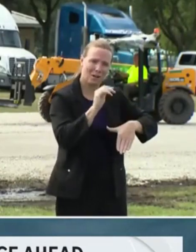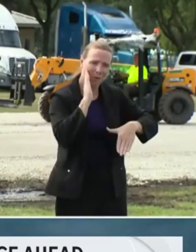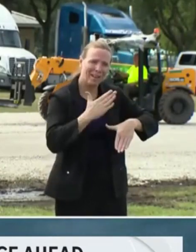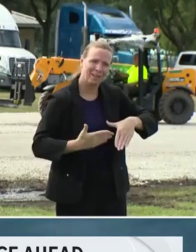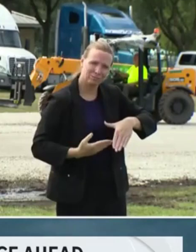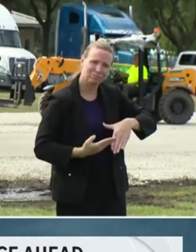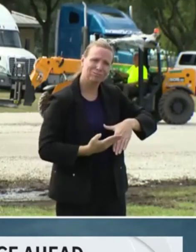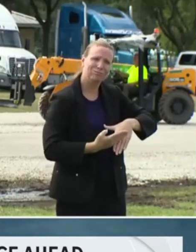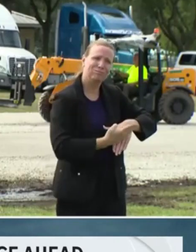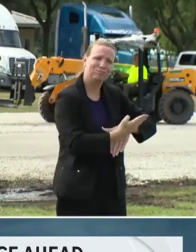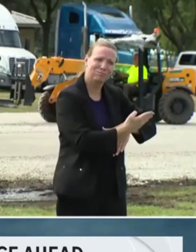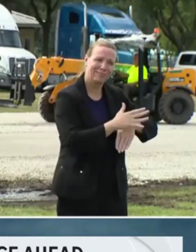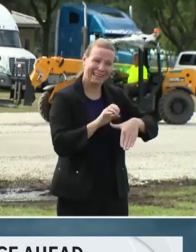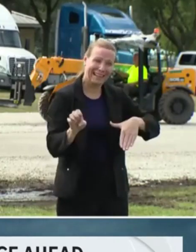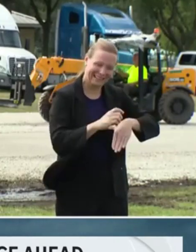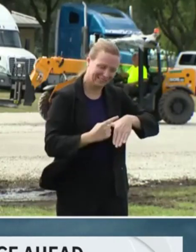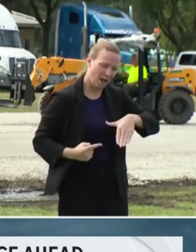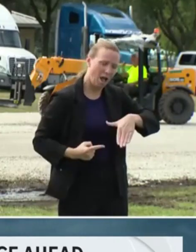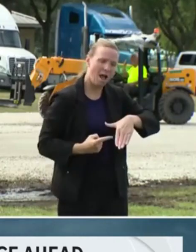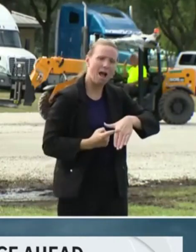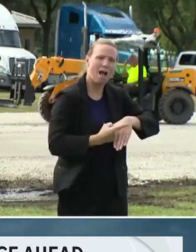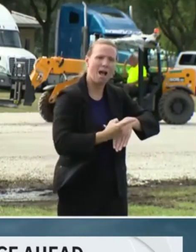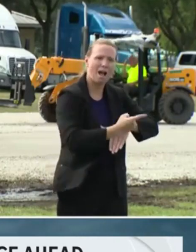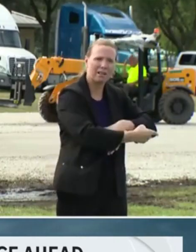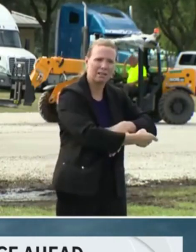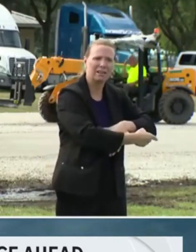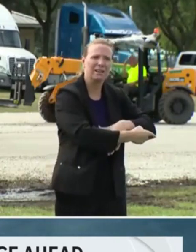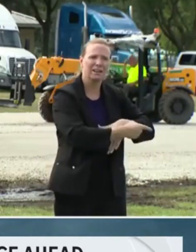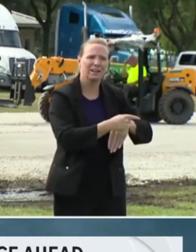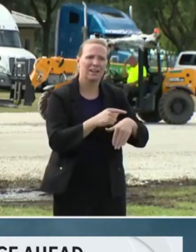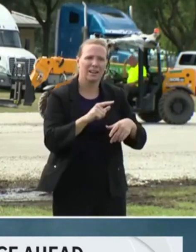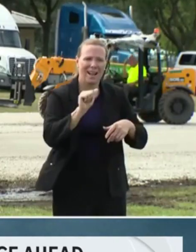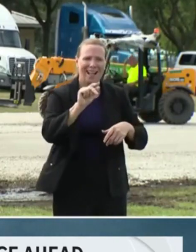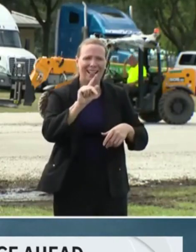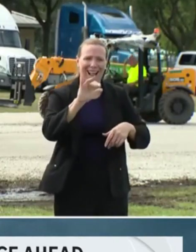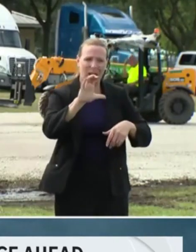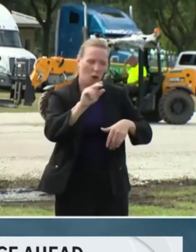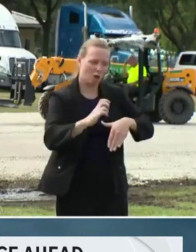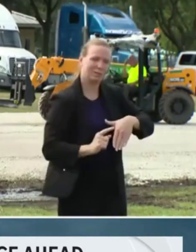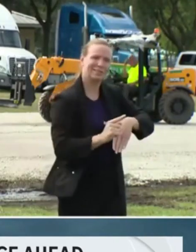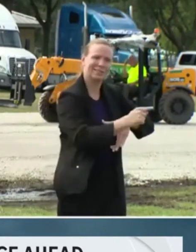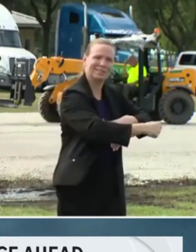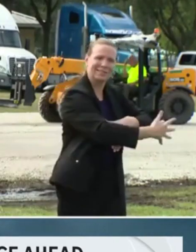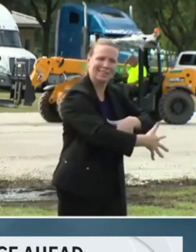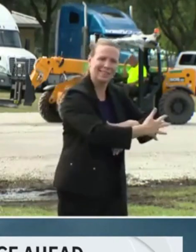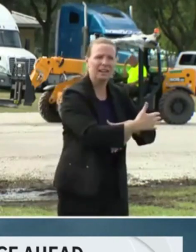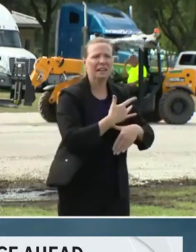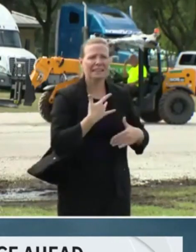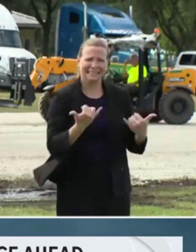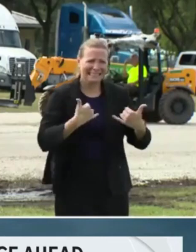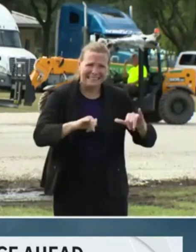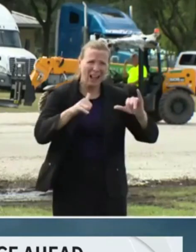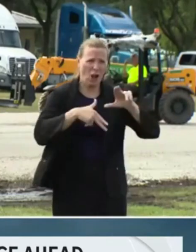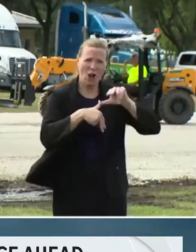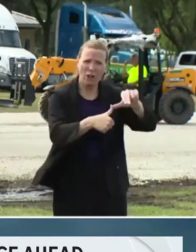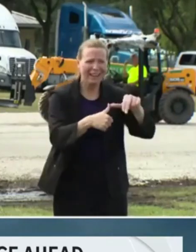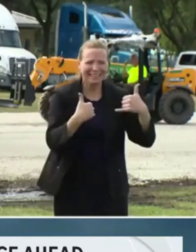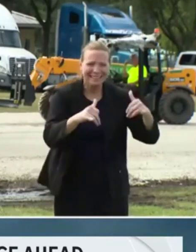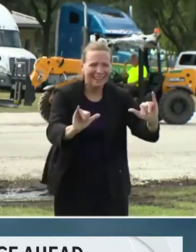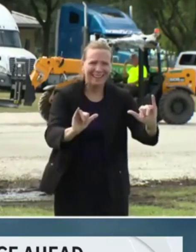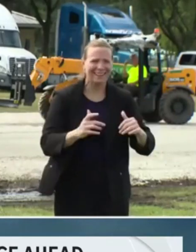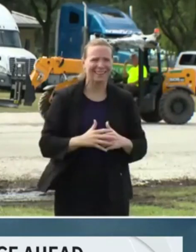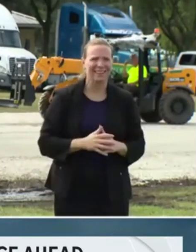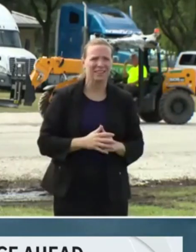the east coast of Florida into the Atlantic Ocean, likely still as a hurricane. So that is going to bring